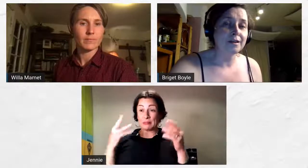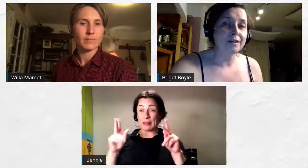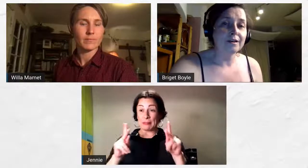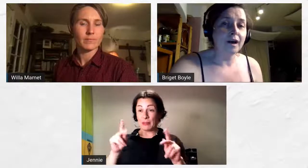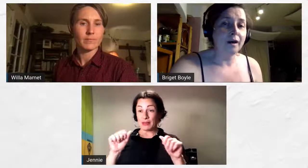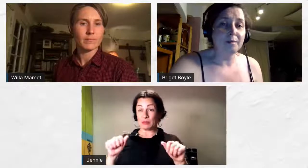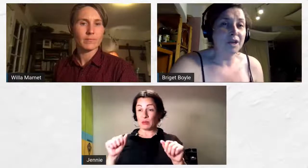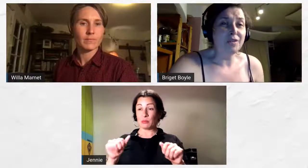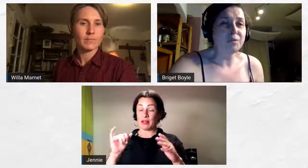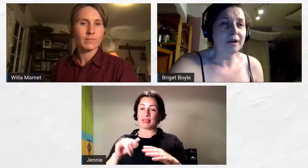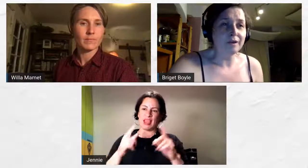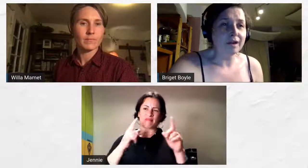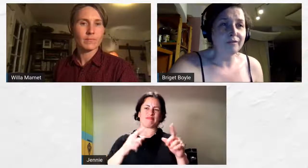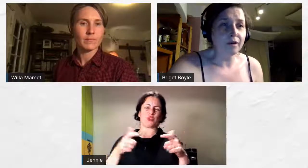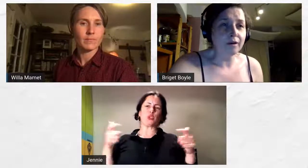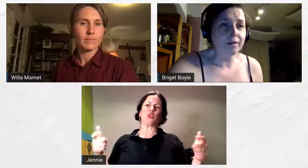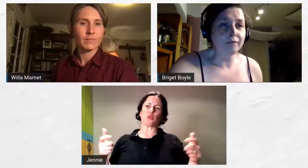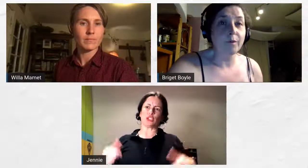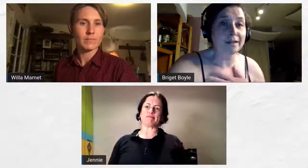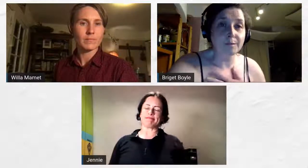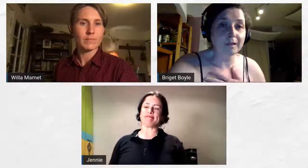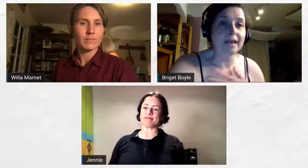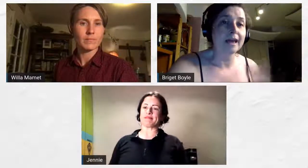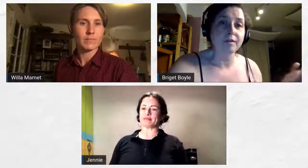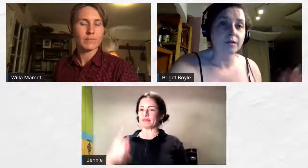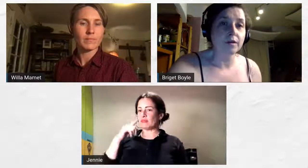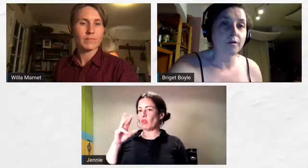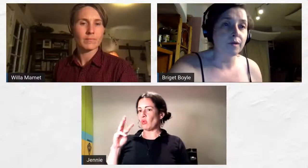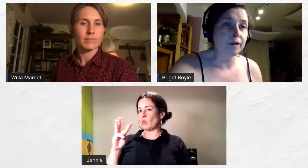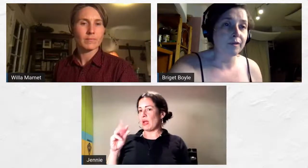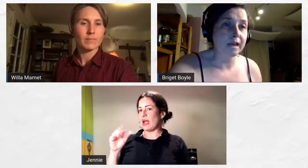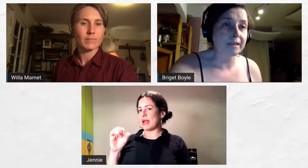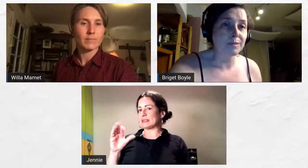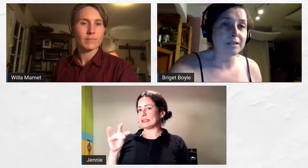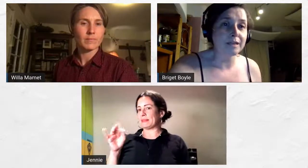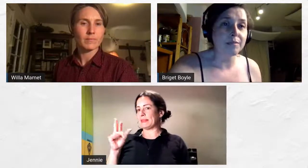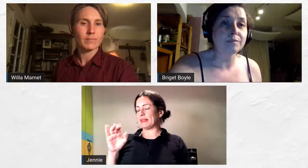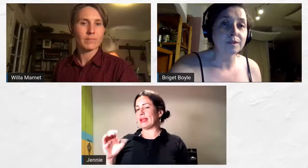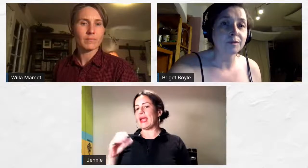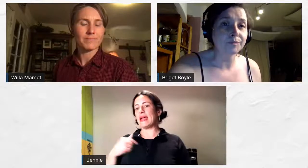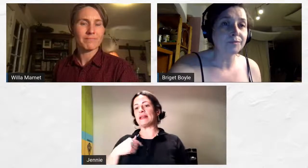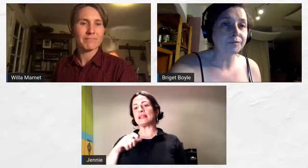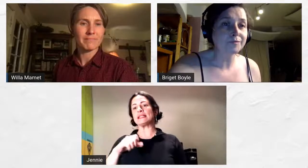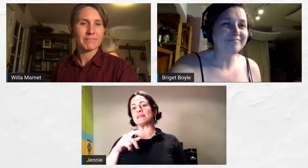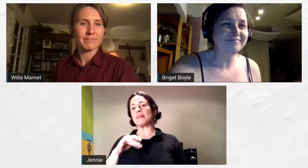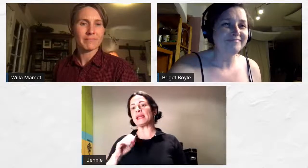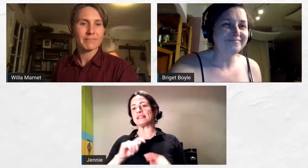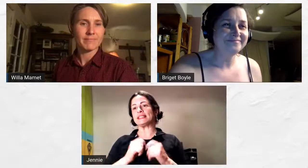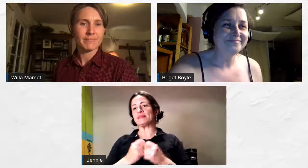is a huge priority for Waximile, and also, you know, for the I Need Space team. So